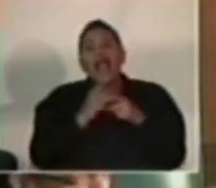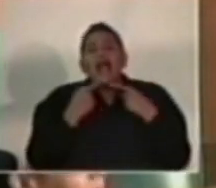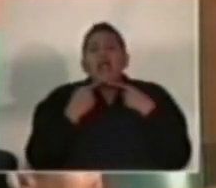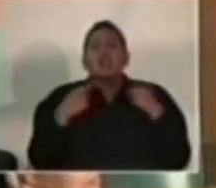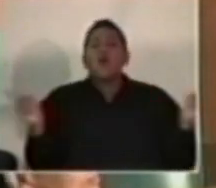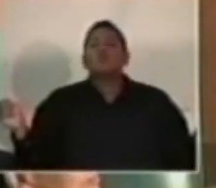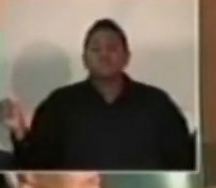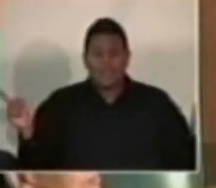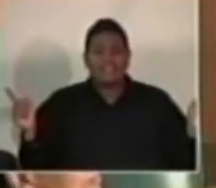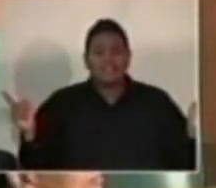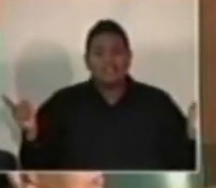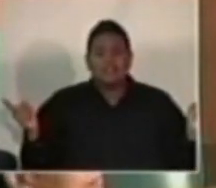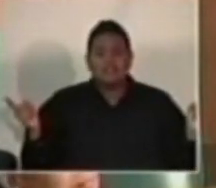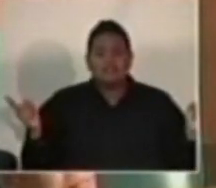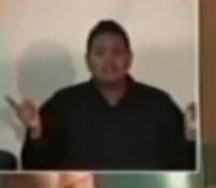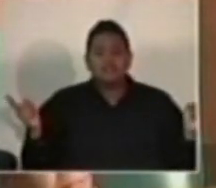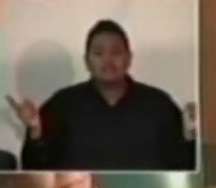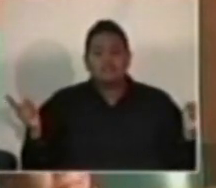on